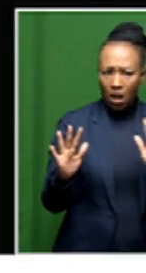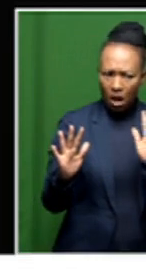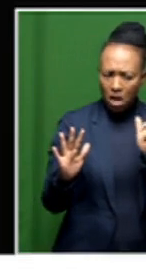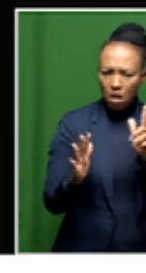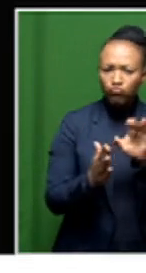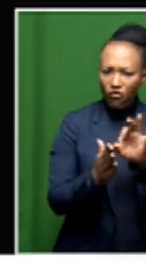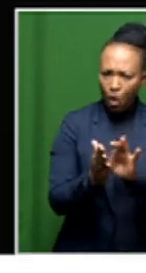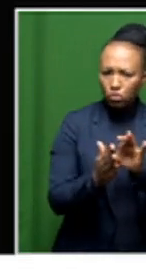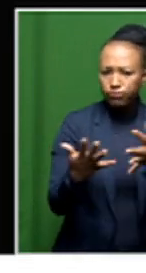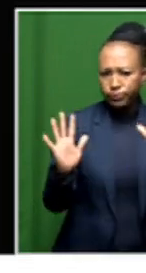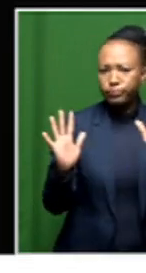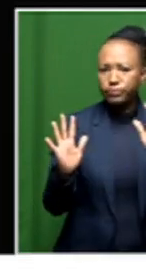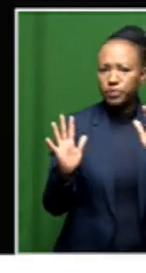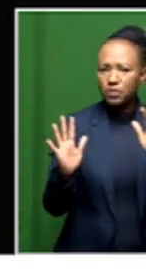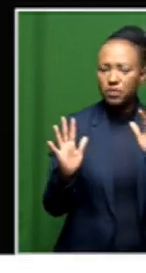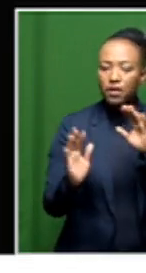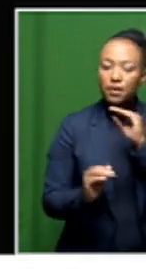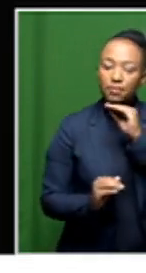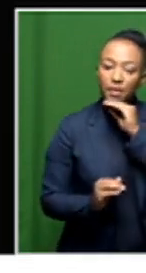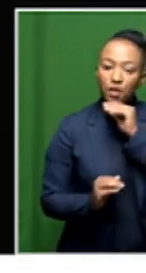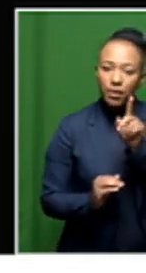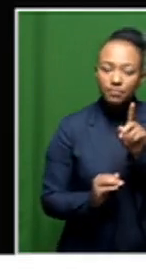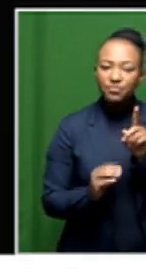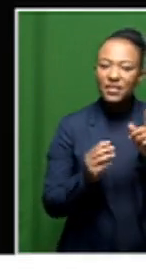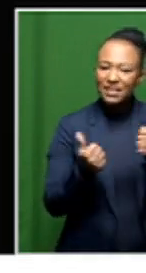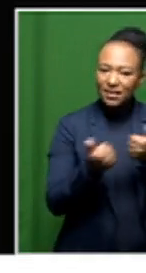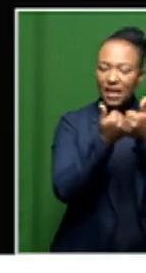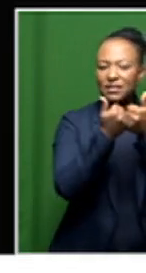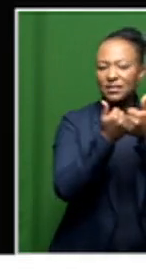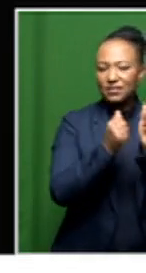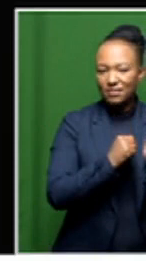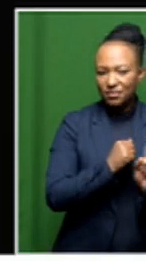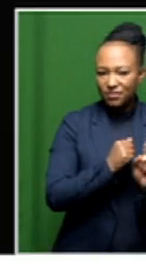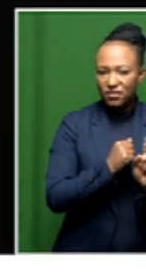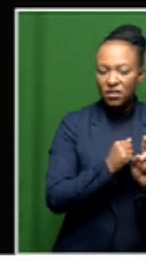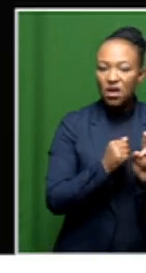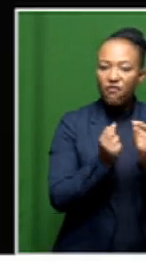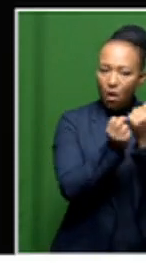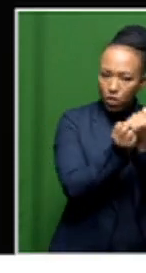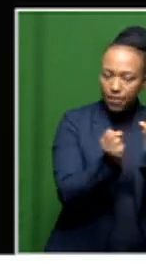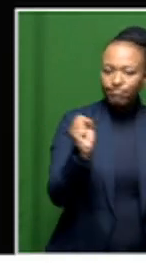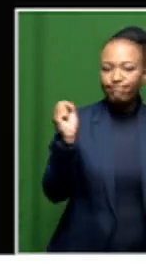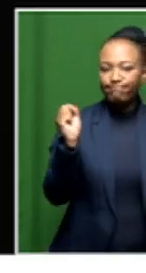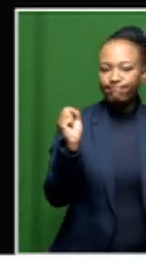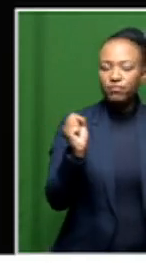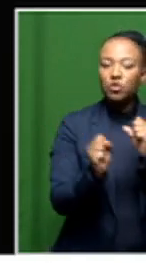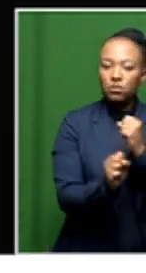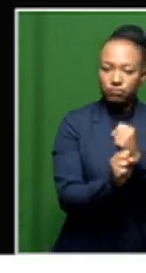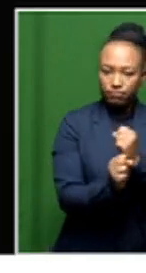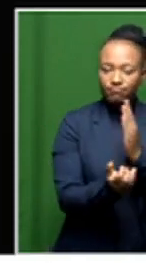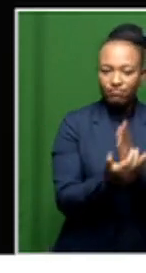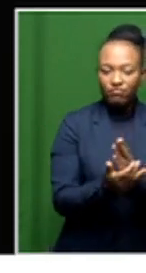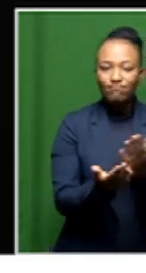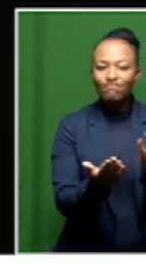participated, which means the challenge for the country, the challenge for our democracy is to ensure that they